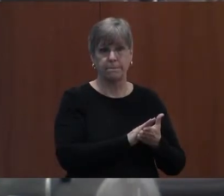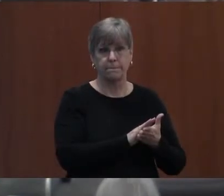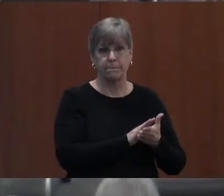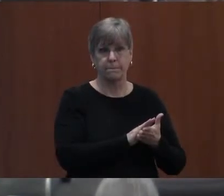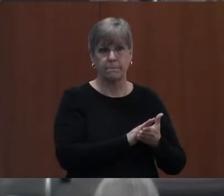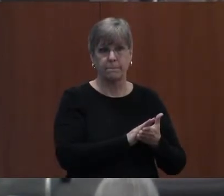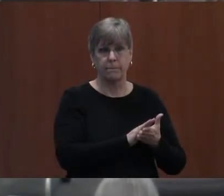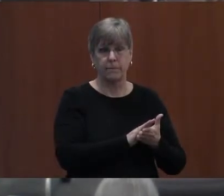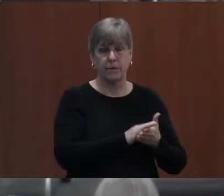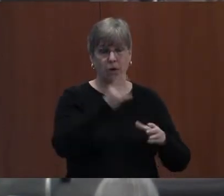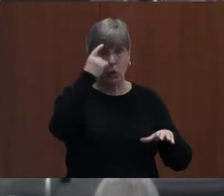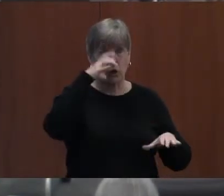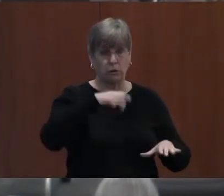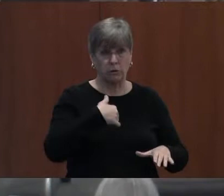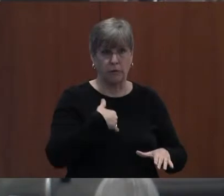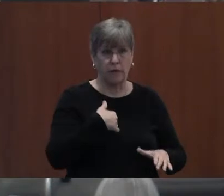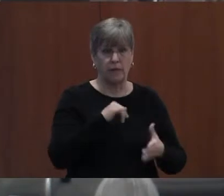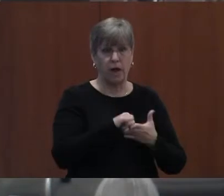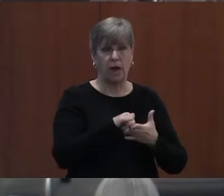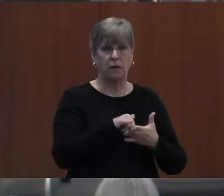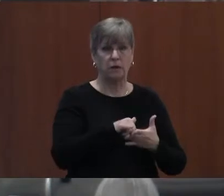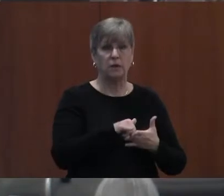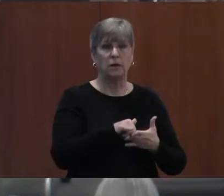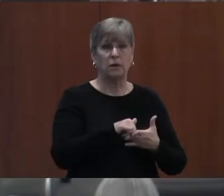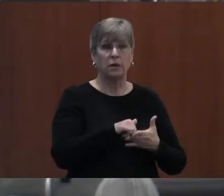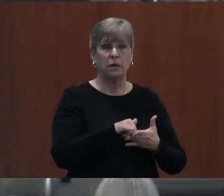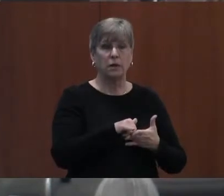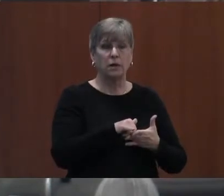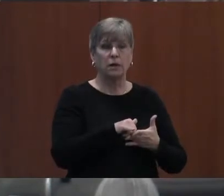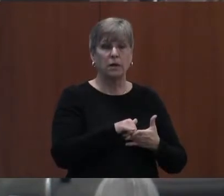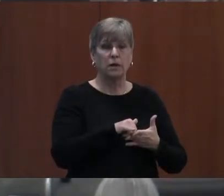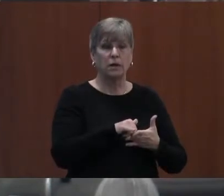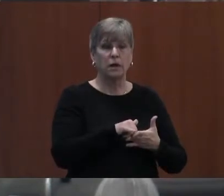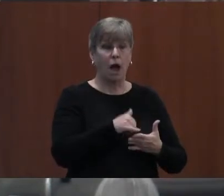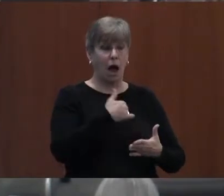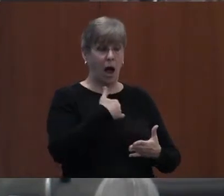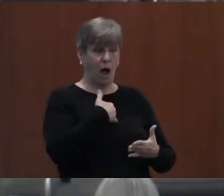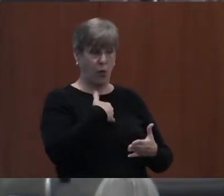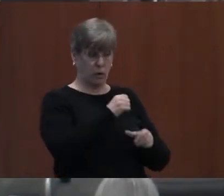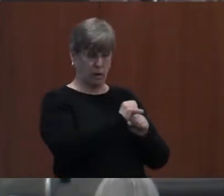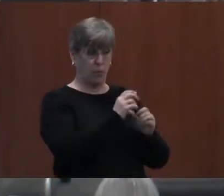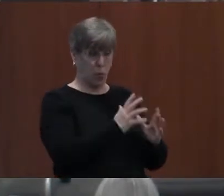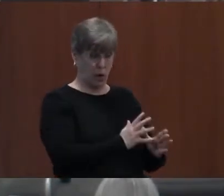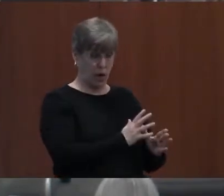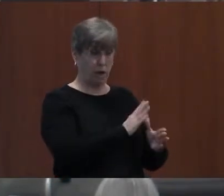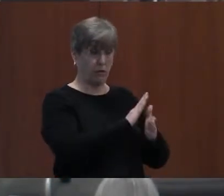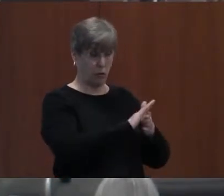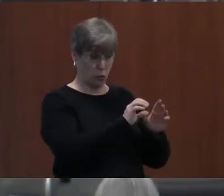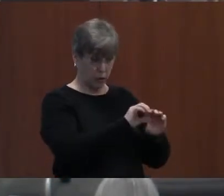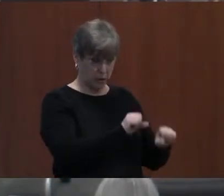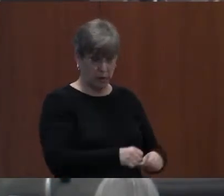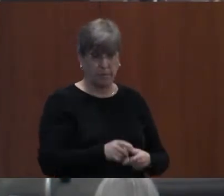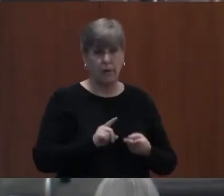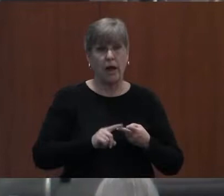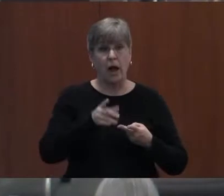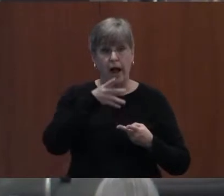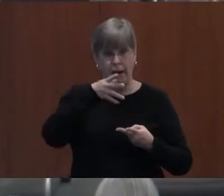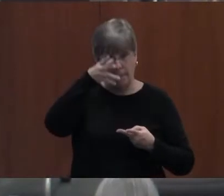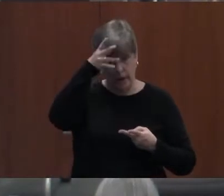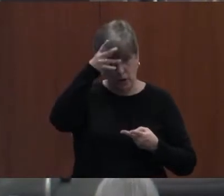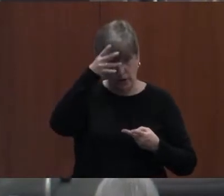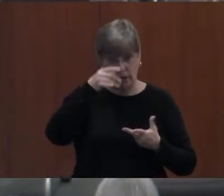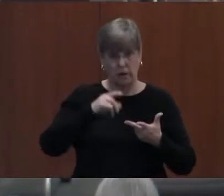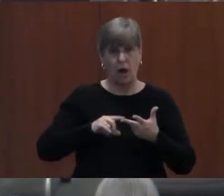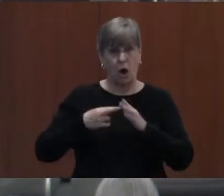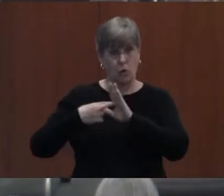It was astounding to me that not only was I an employee and a parent